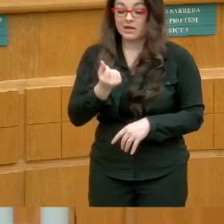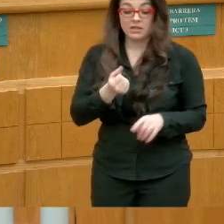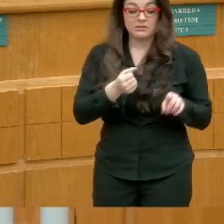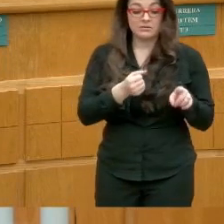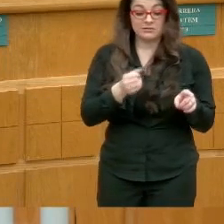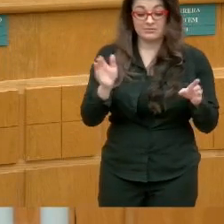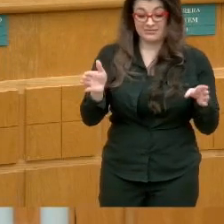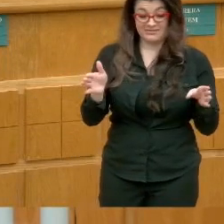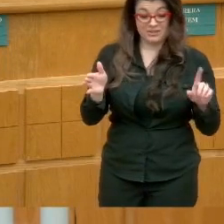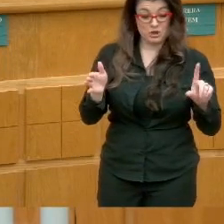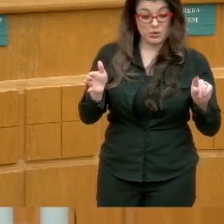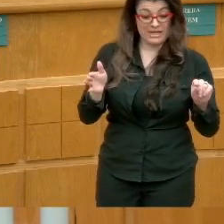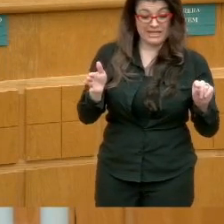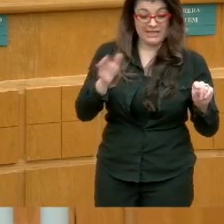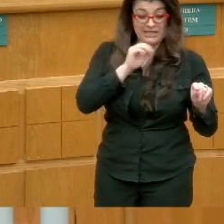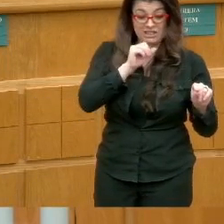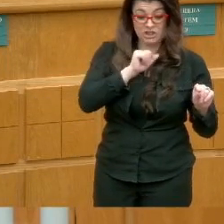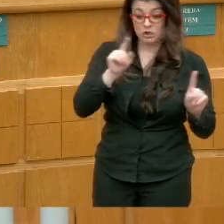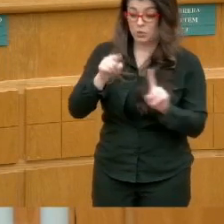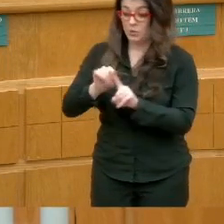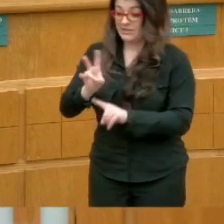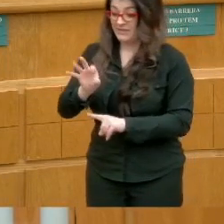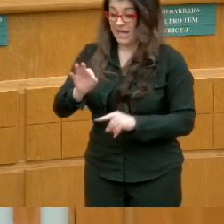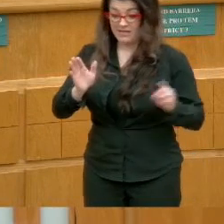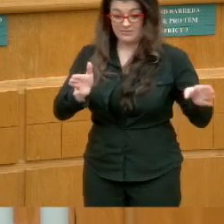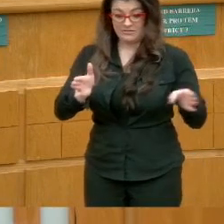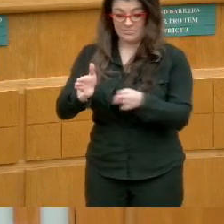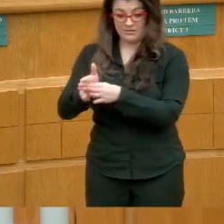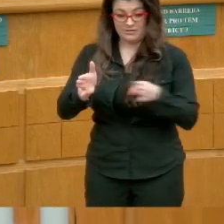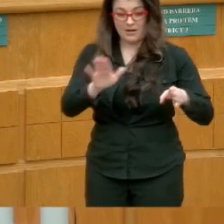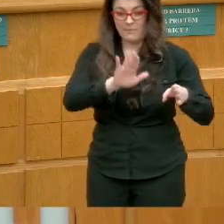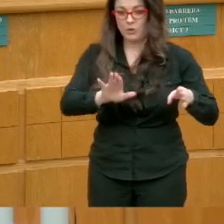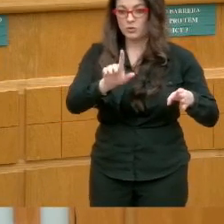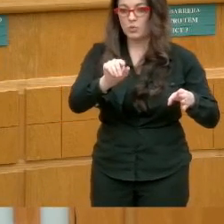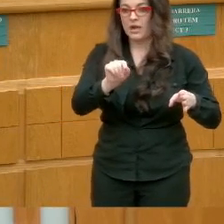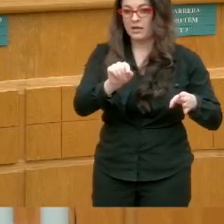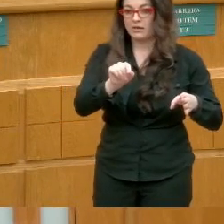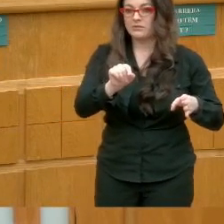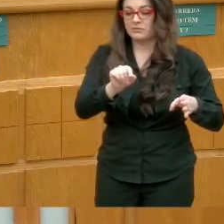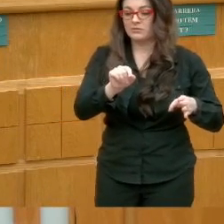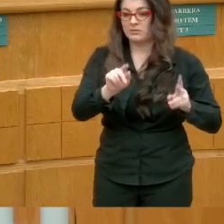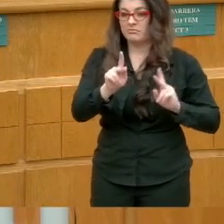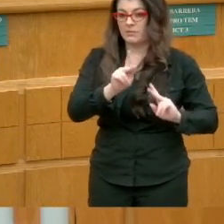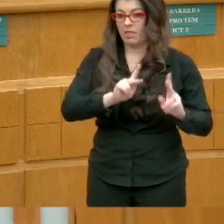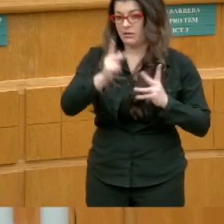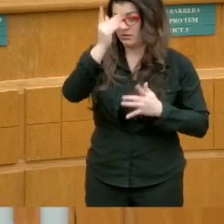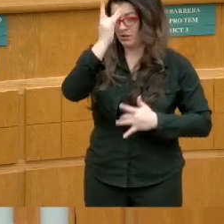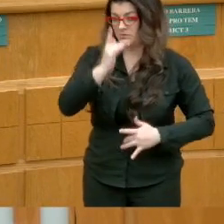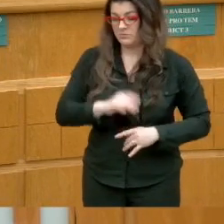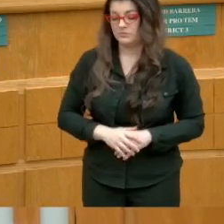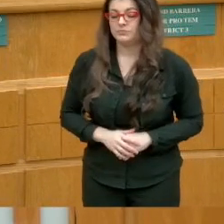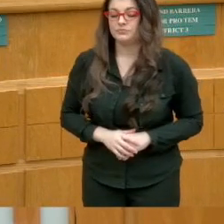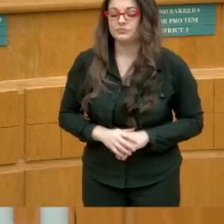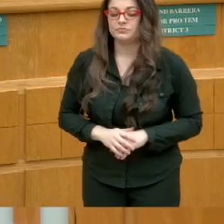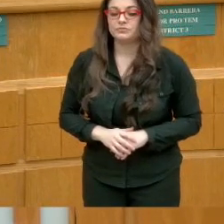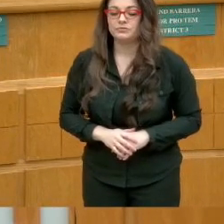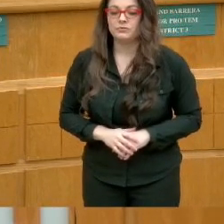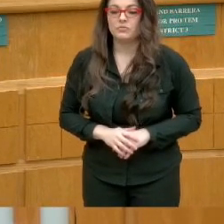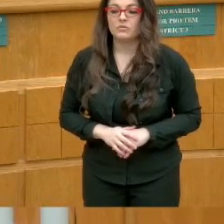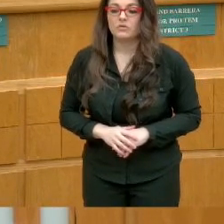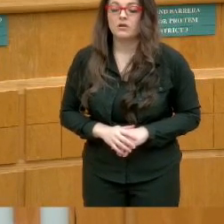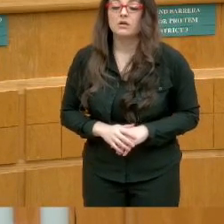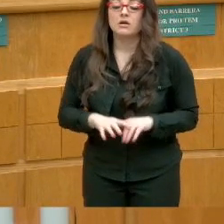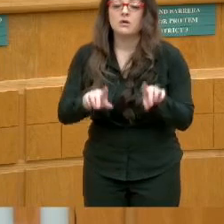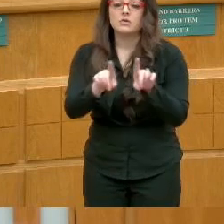so persons in each of those age categories. We report to the community tests